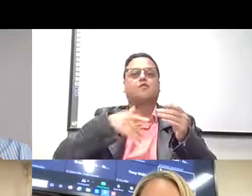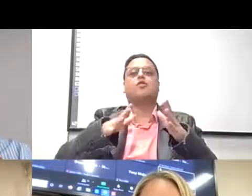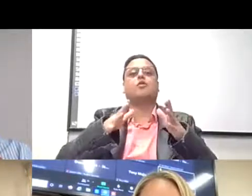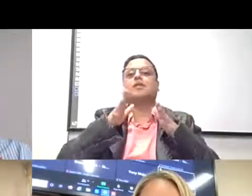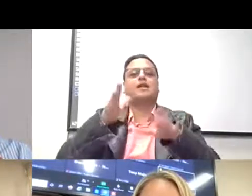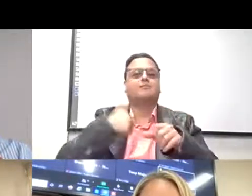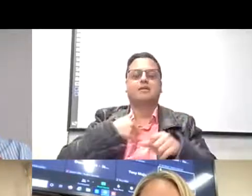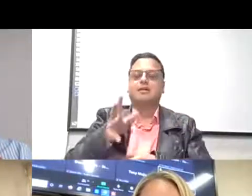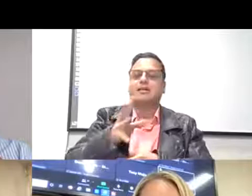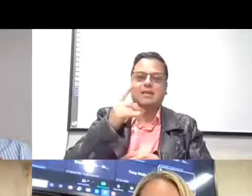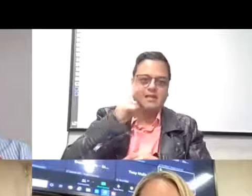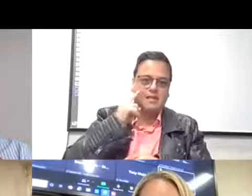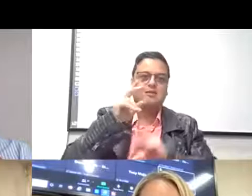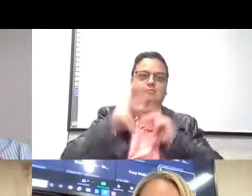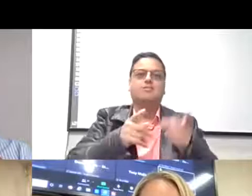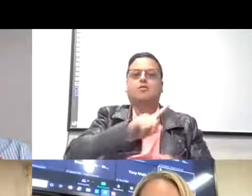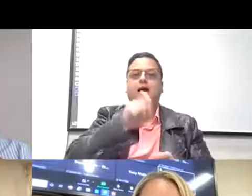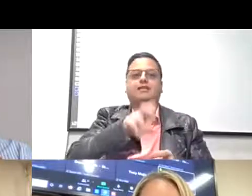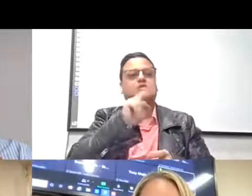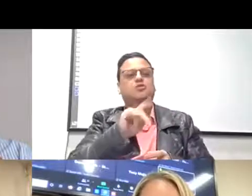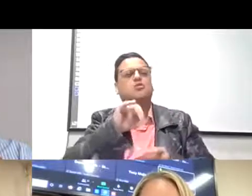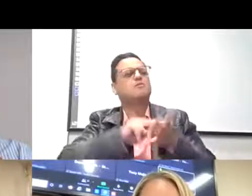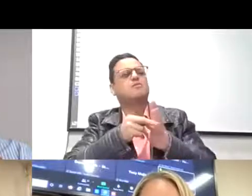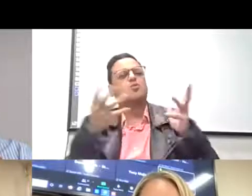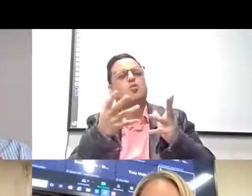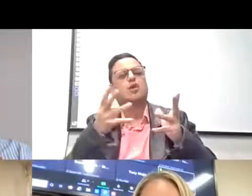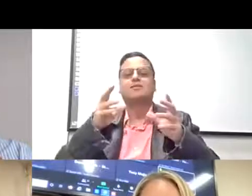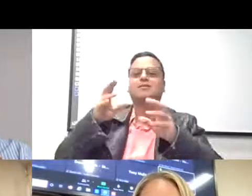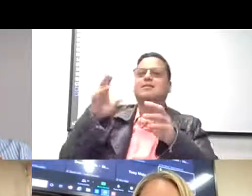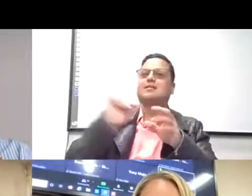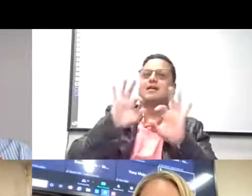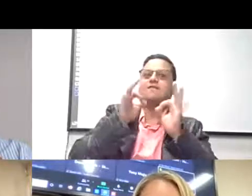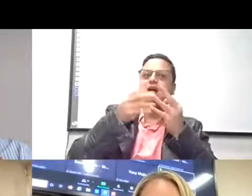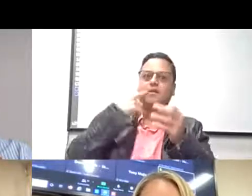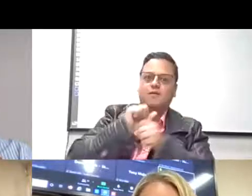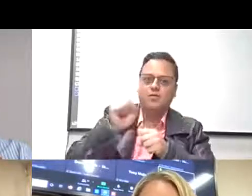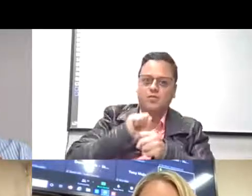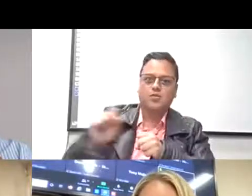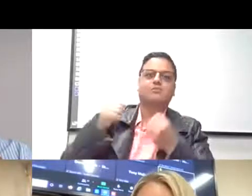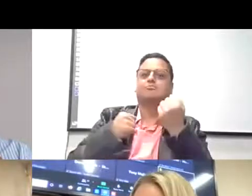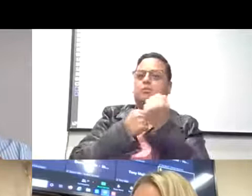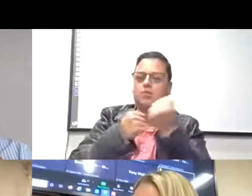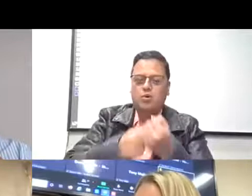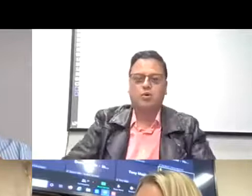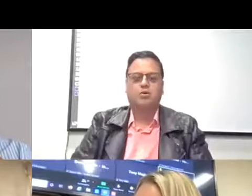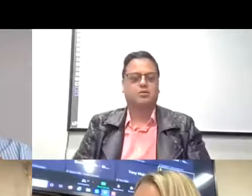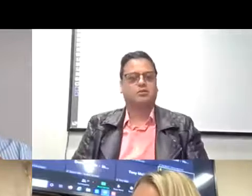ask me what unions are, I say the working families standing together. We'd like to thank you for standing with our working families.